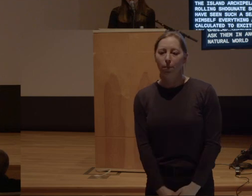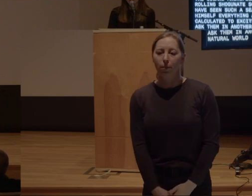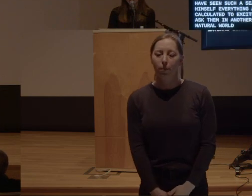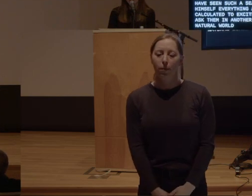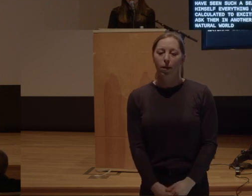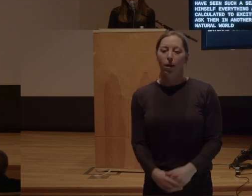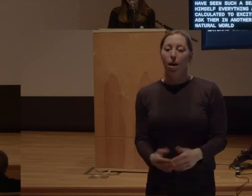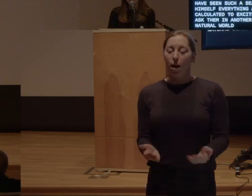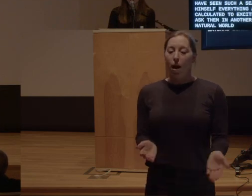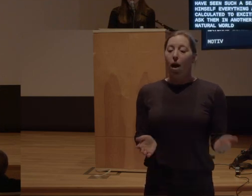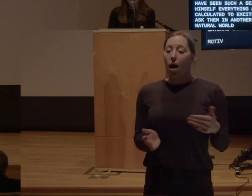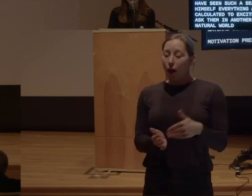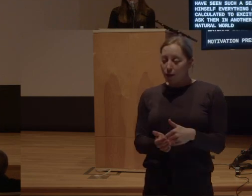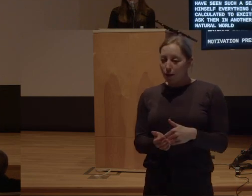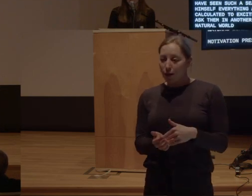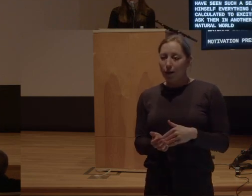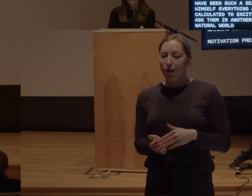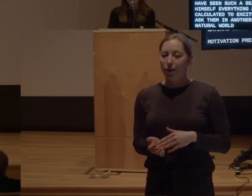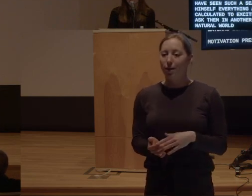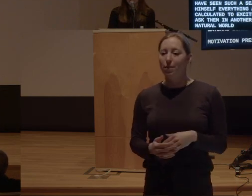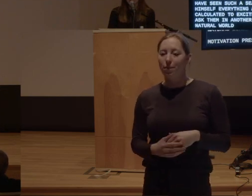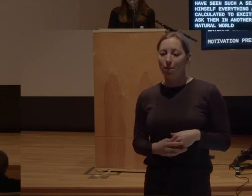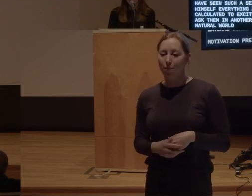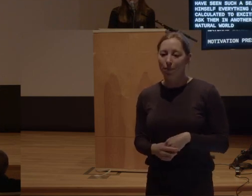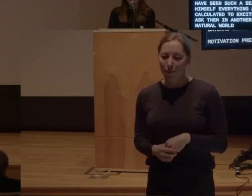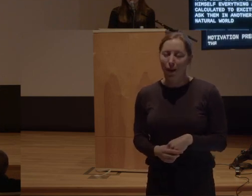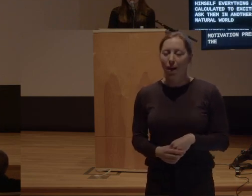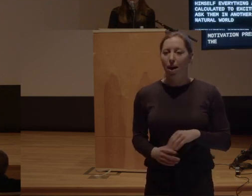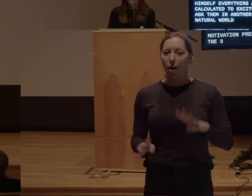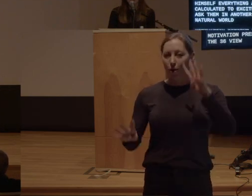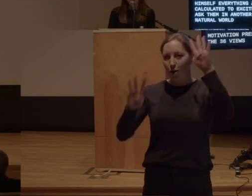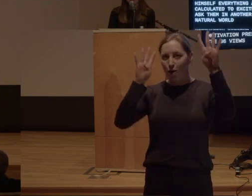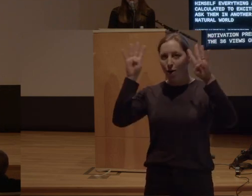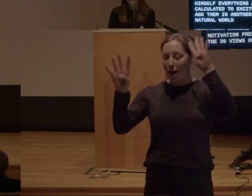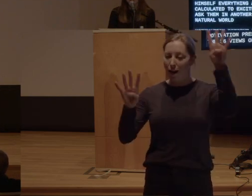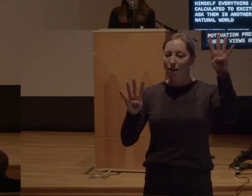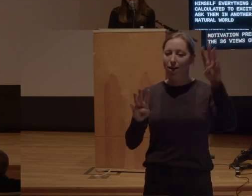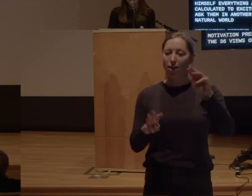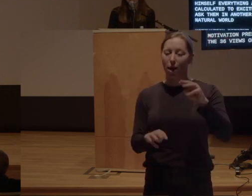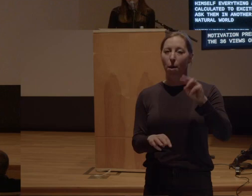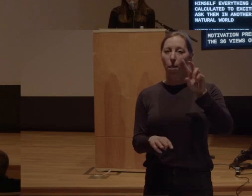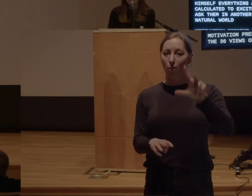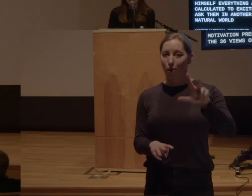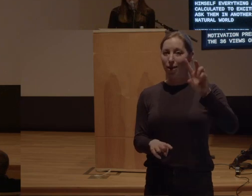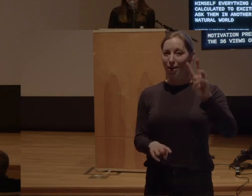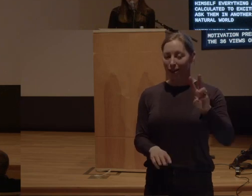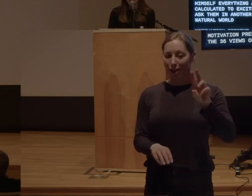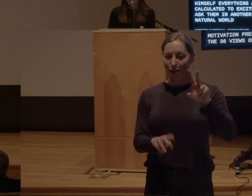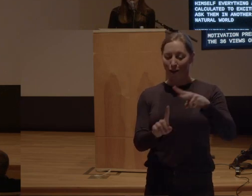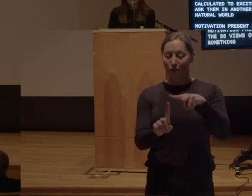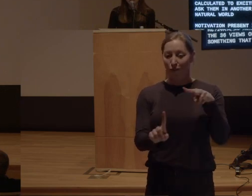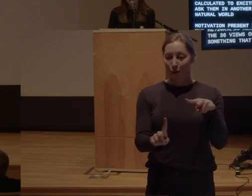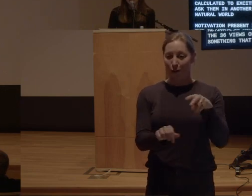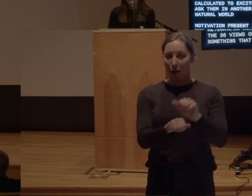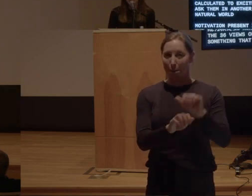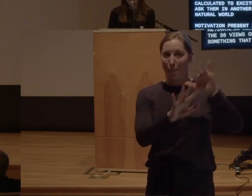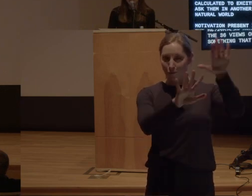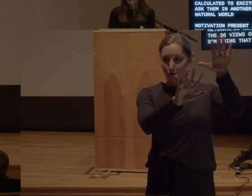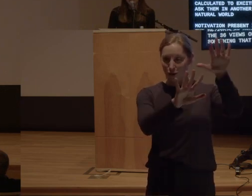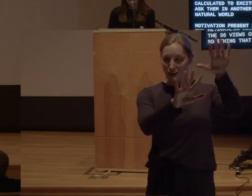Another innovation present in Hokusai's Great Wave and the 36 Views of Mount Fuji series as a whole is something that would have a